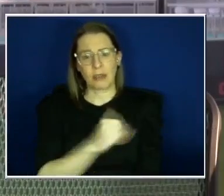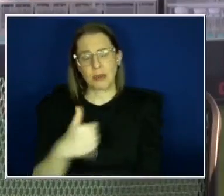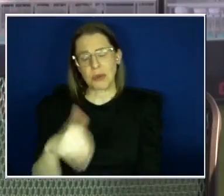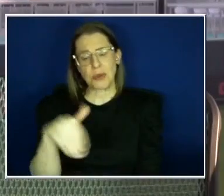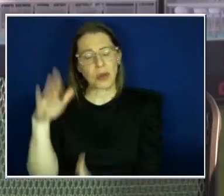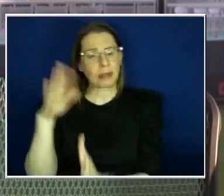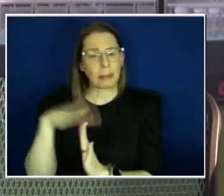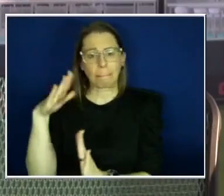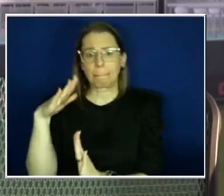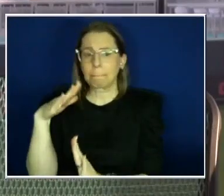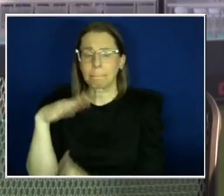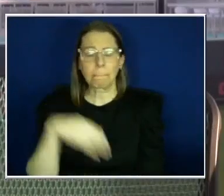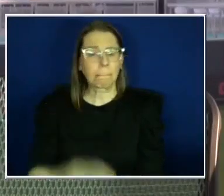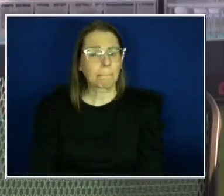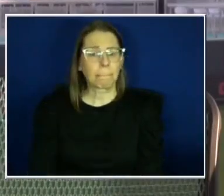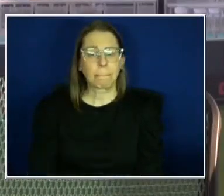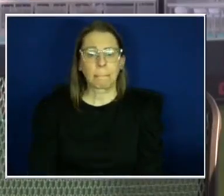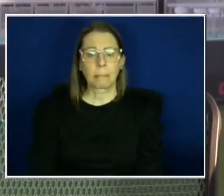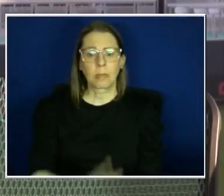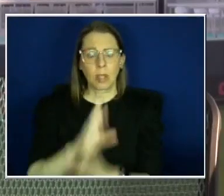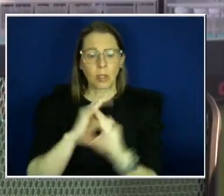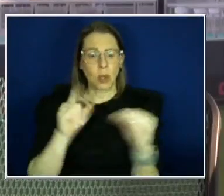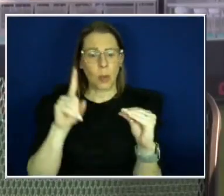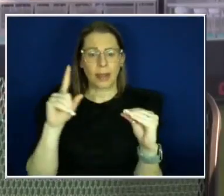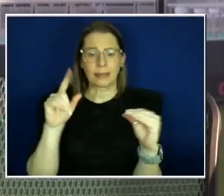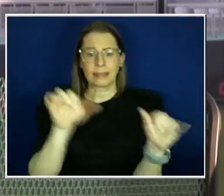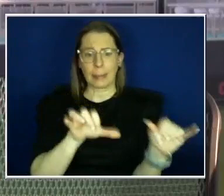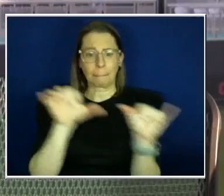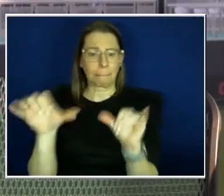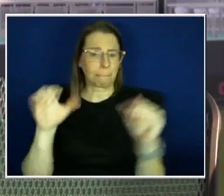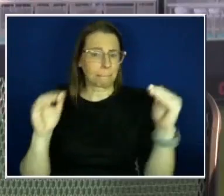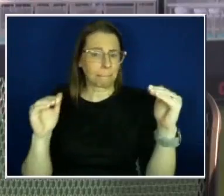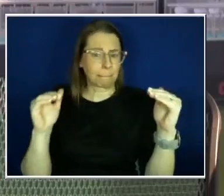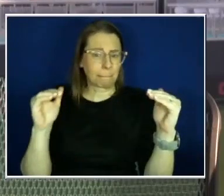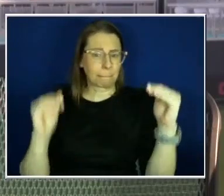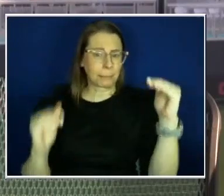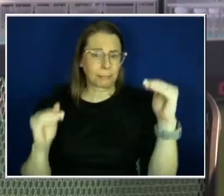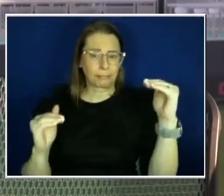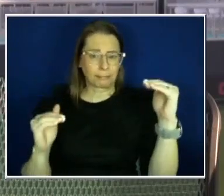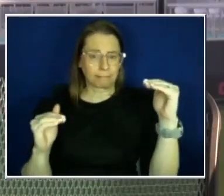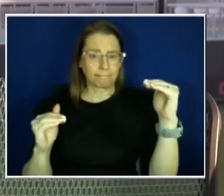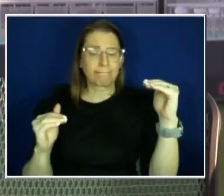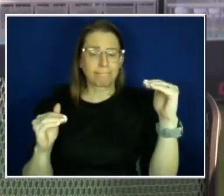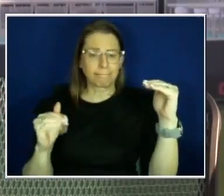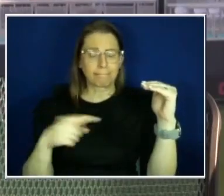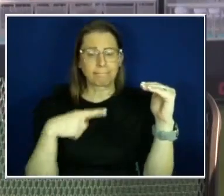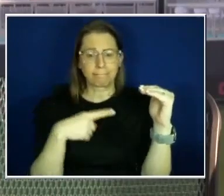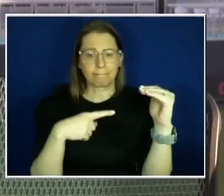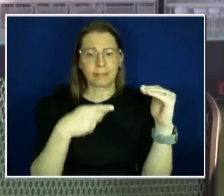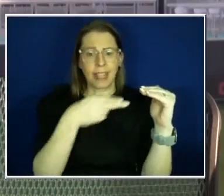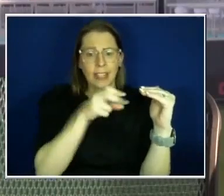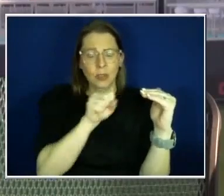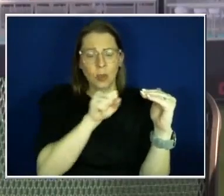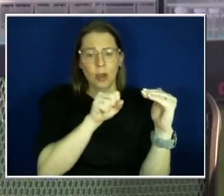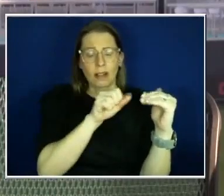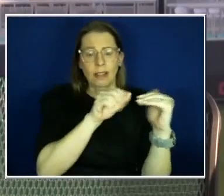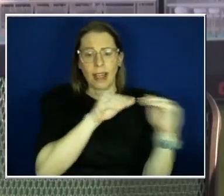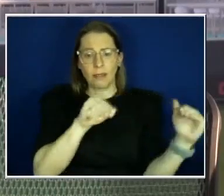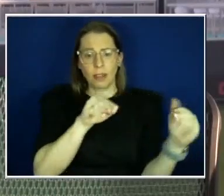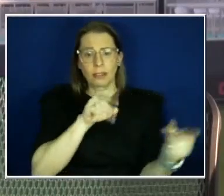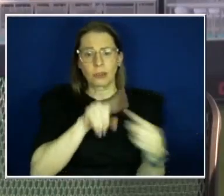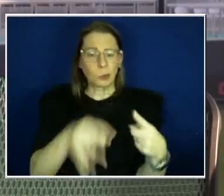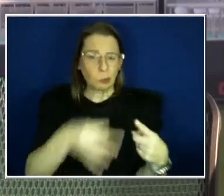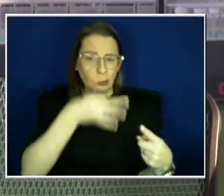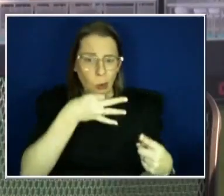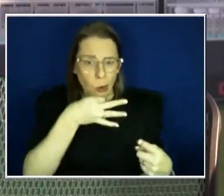there's nobody like them. And having the opportunity to have the experience from the high school level all the way to the pros and having the experience with the